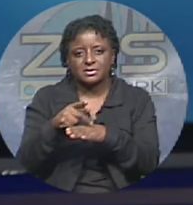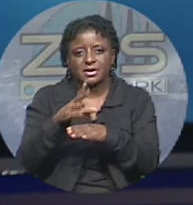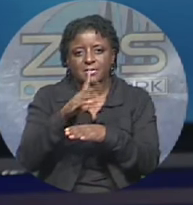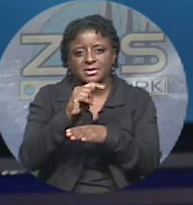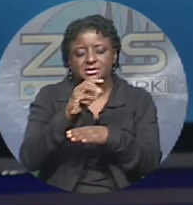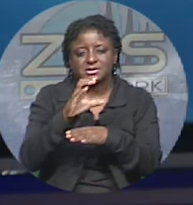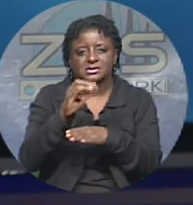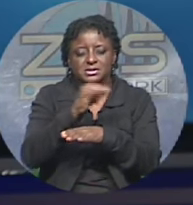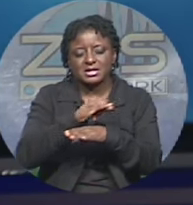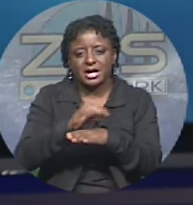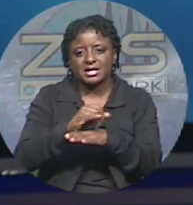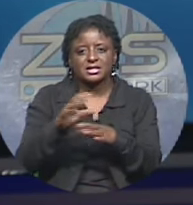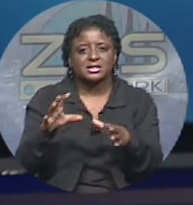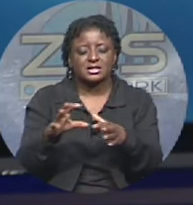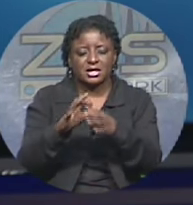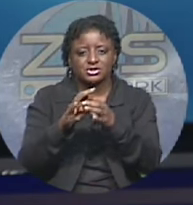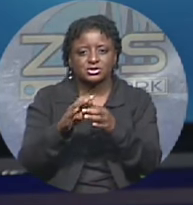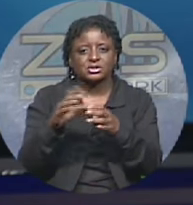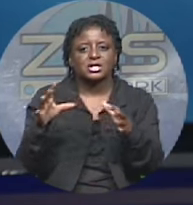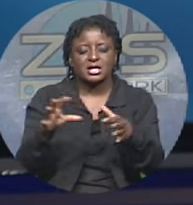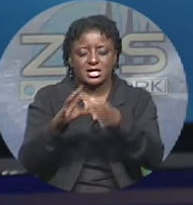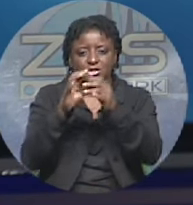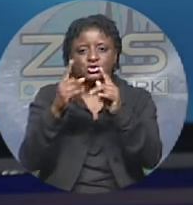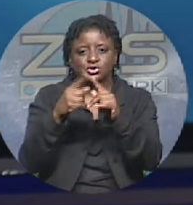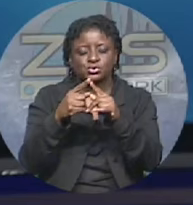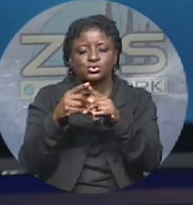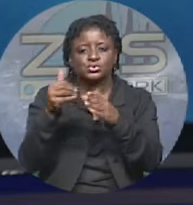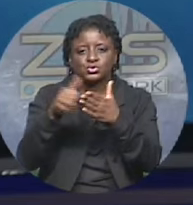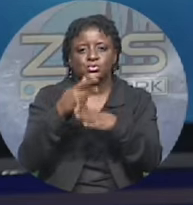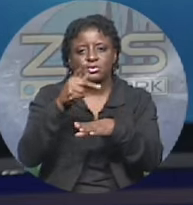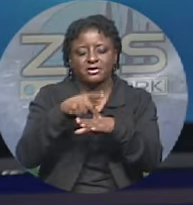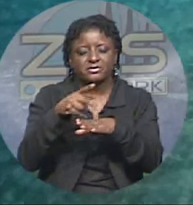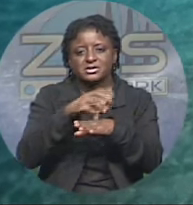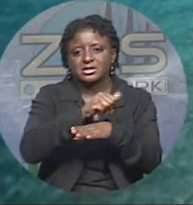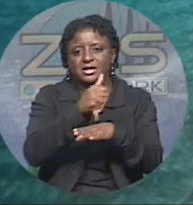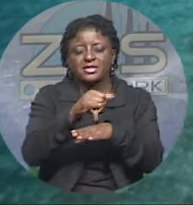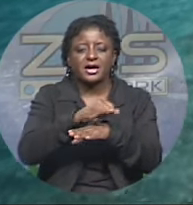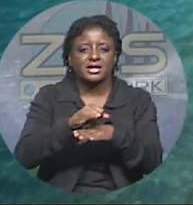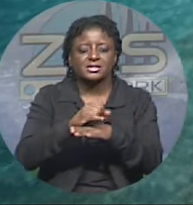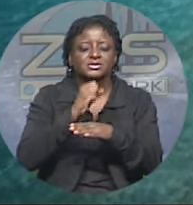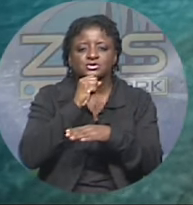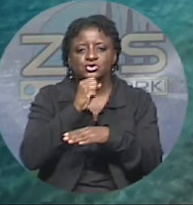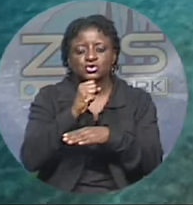New Providence and beyond is a sure thing with BTC.